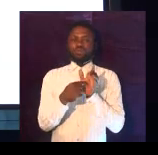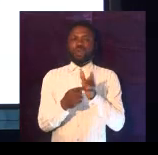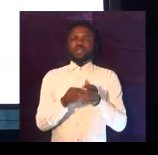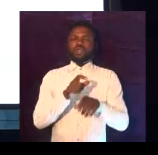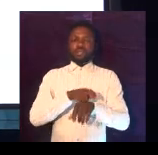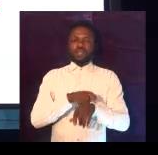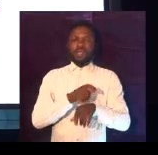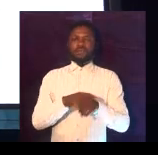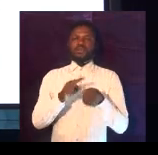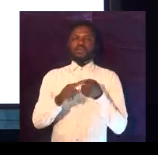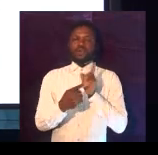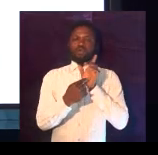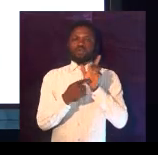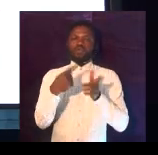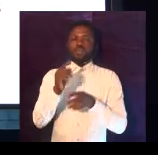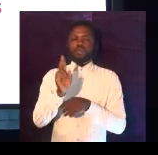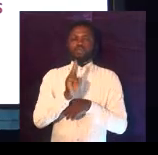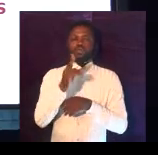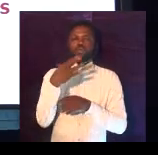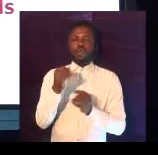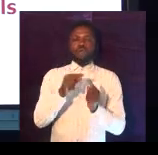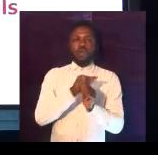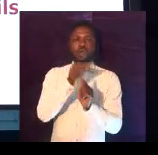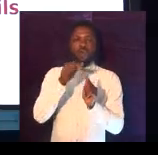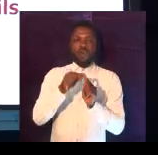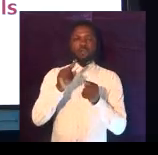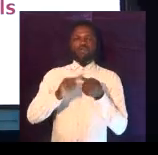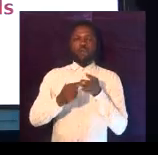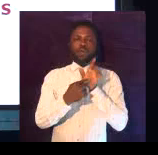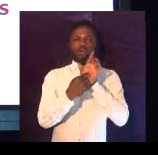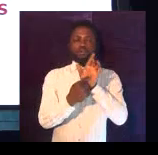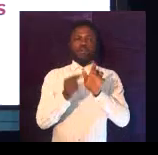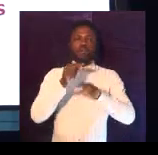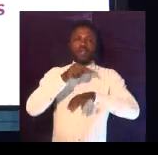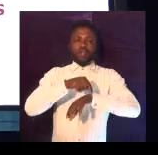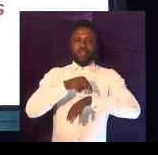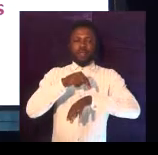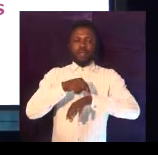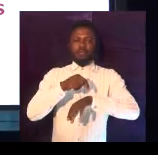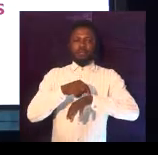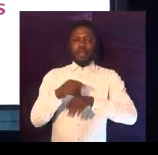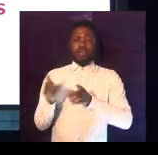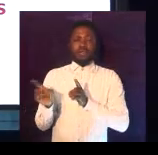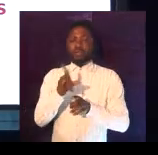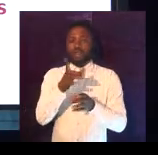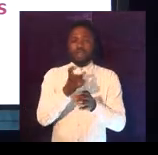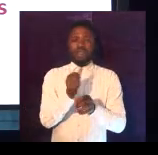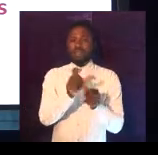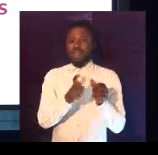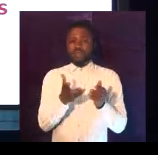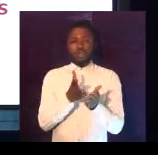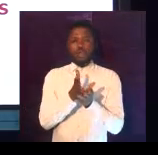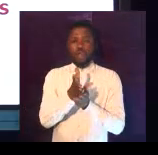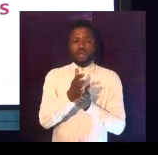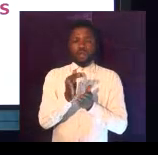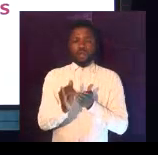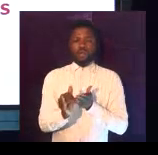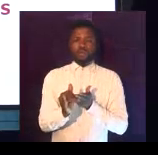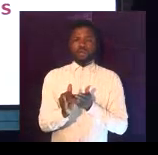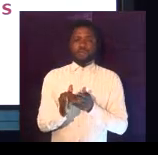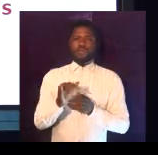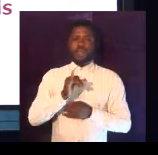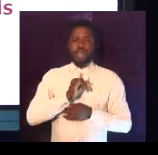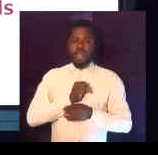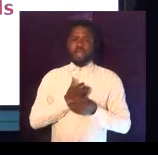depicting time, to show the use of when, to show time. Did you get everything